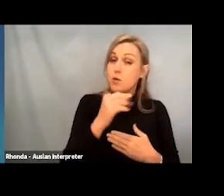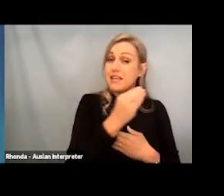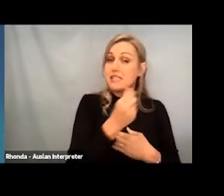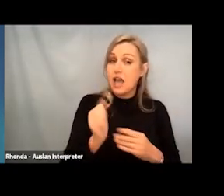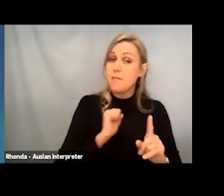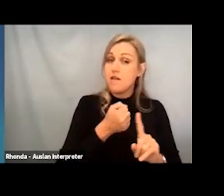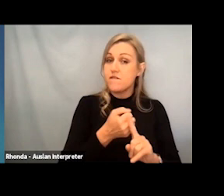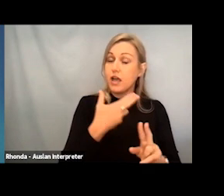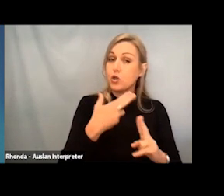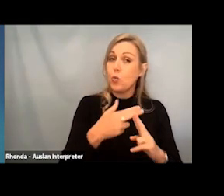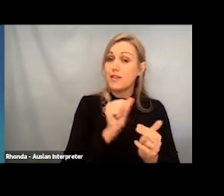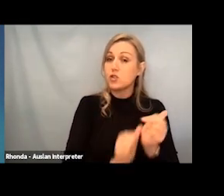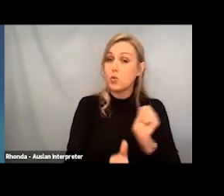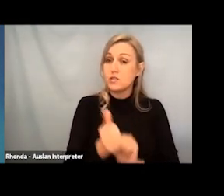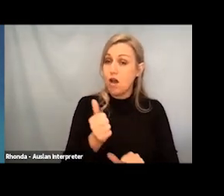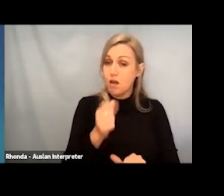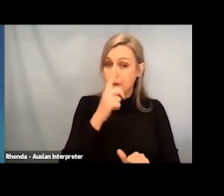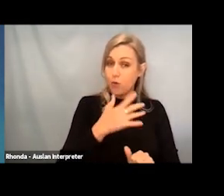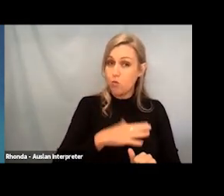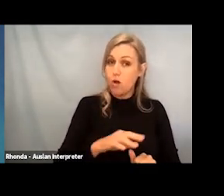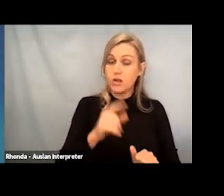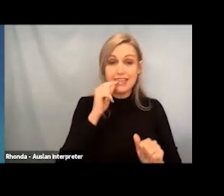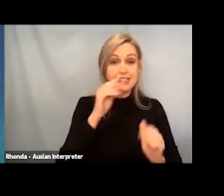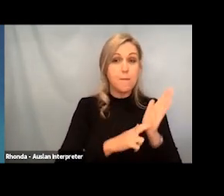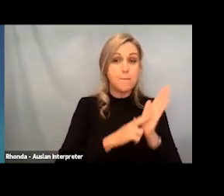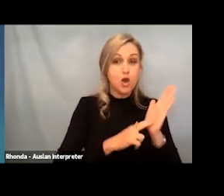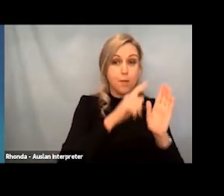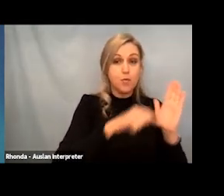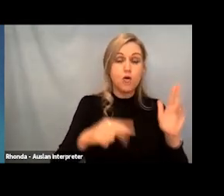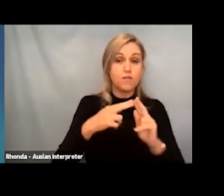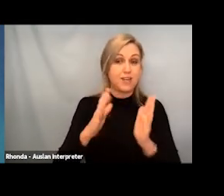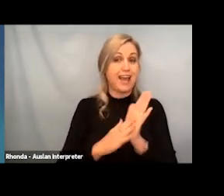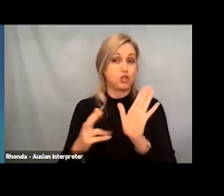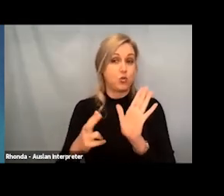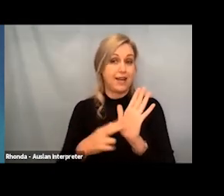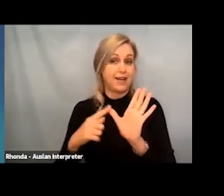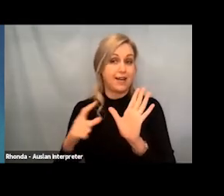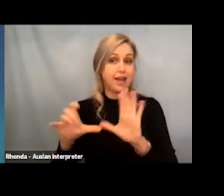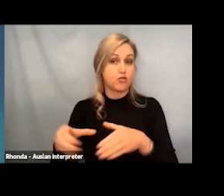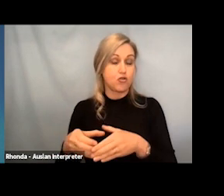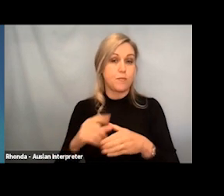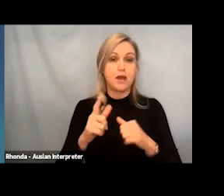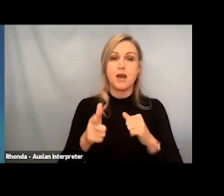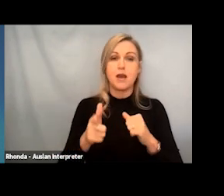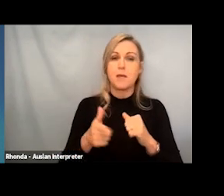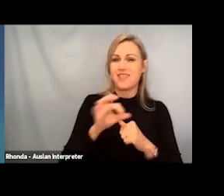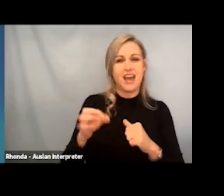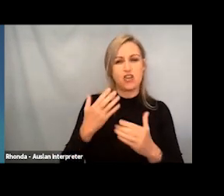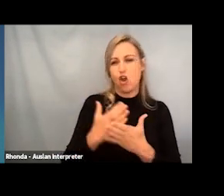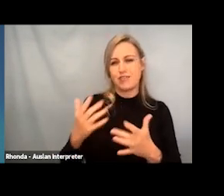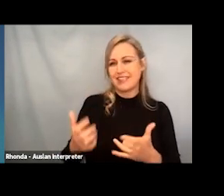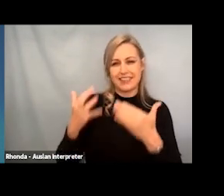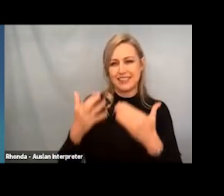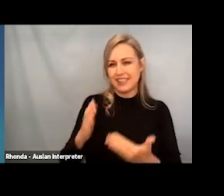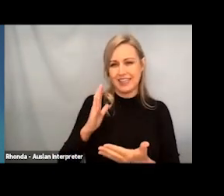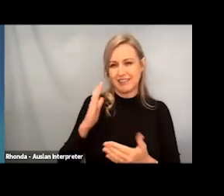effect on suicidality. You can see here the purple line is the N-acetylcysteine group. However, that wasn't statistically significant.